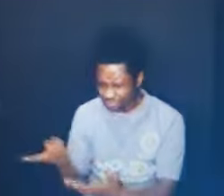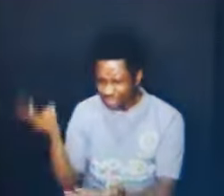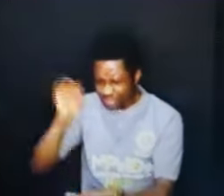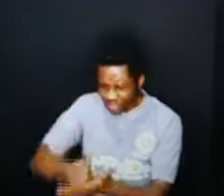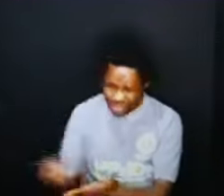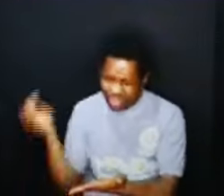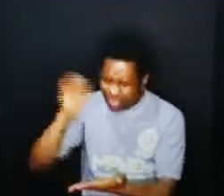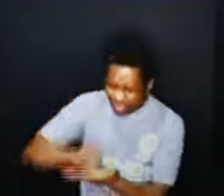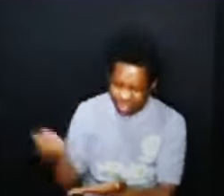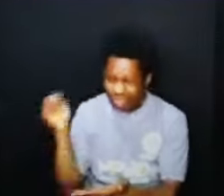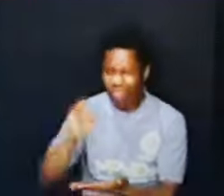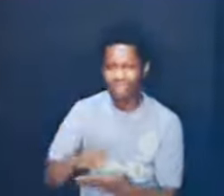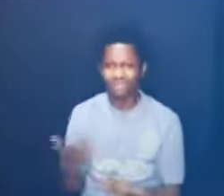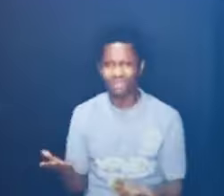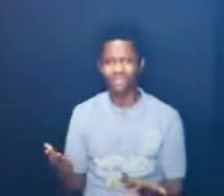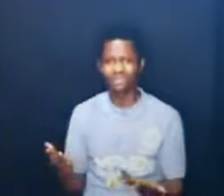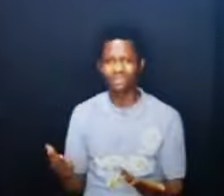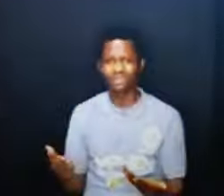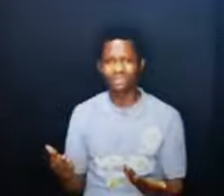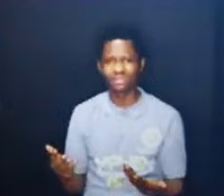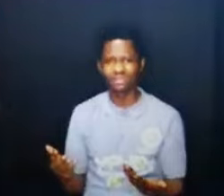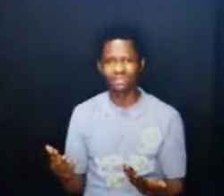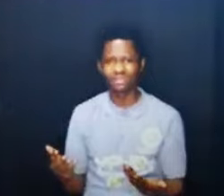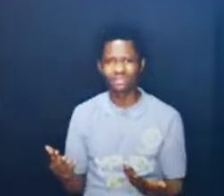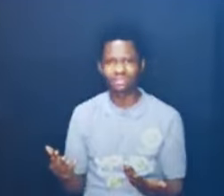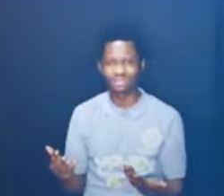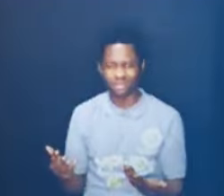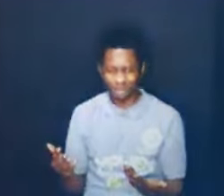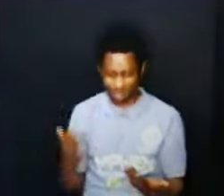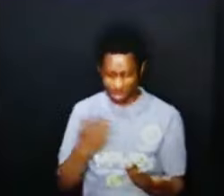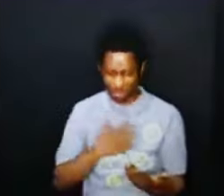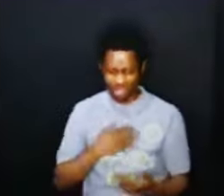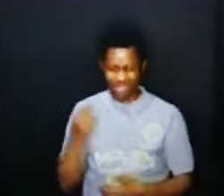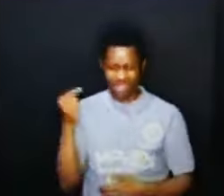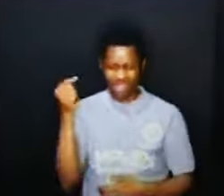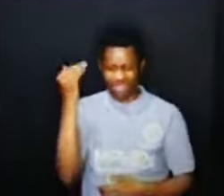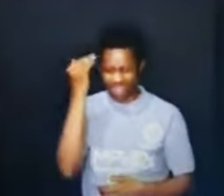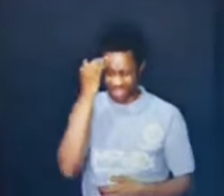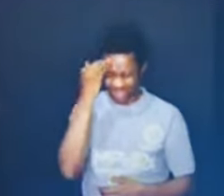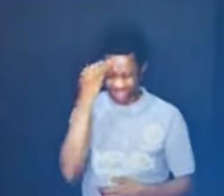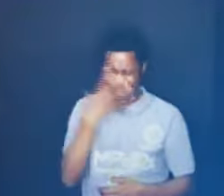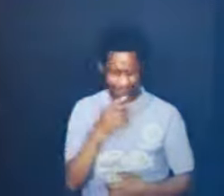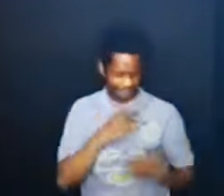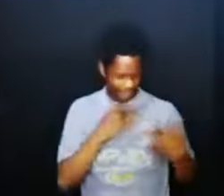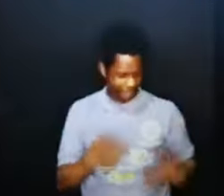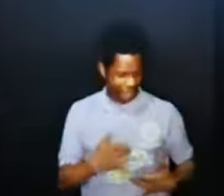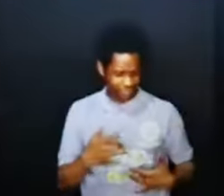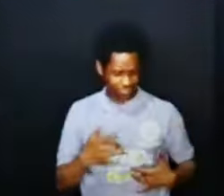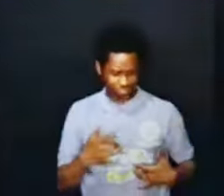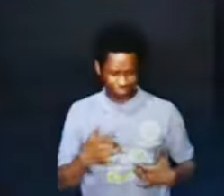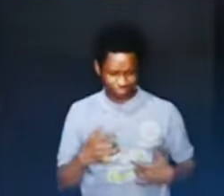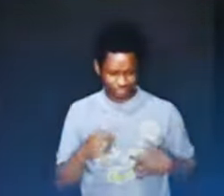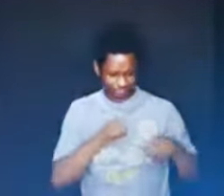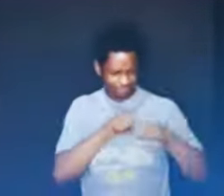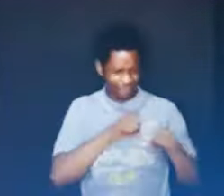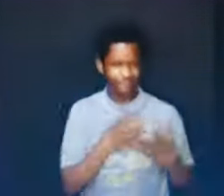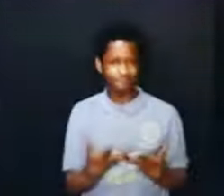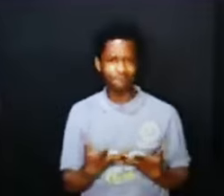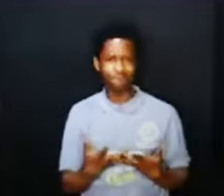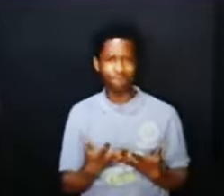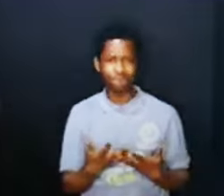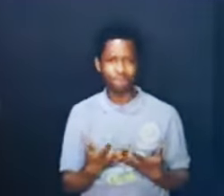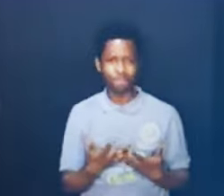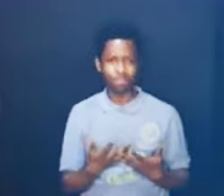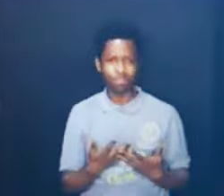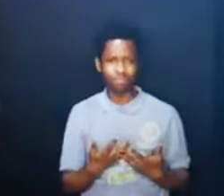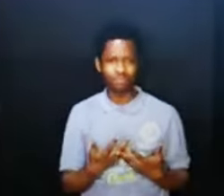3 times. My heart and my head were fighting. No one who is